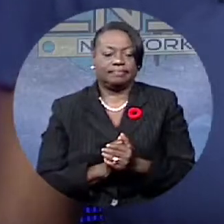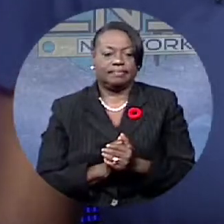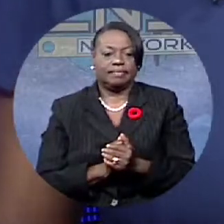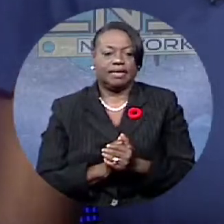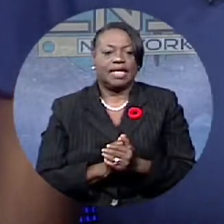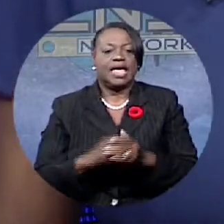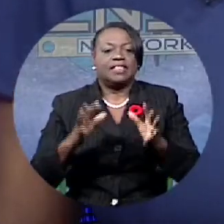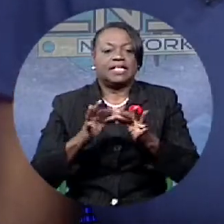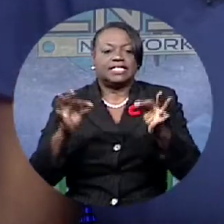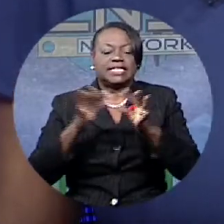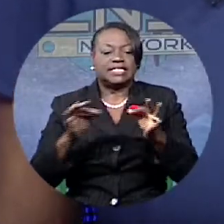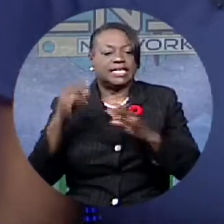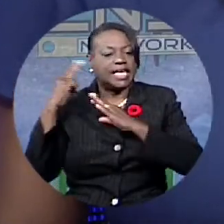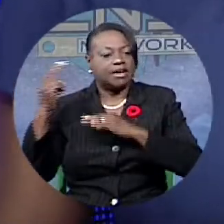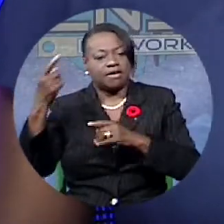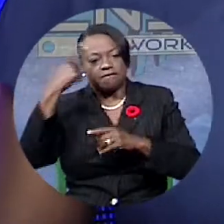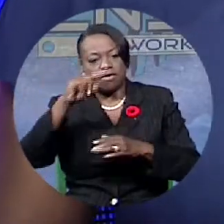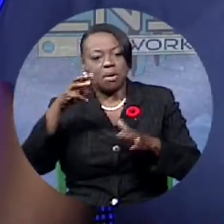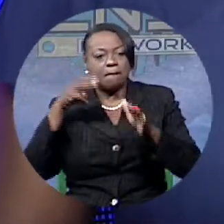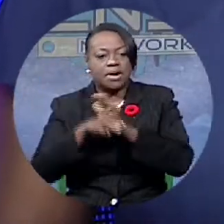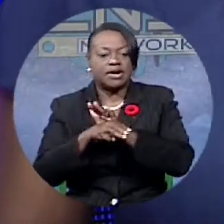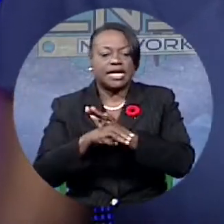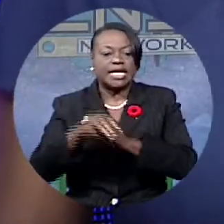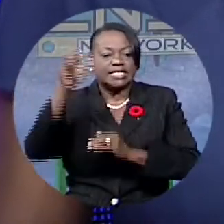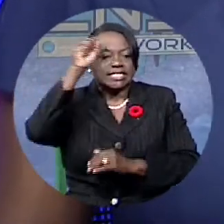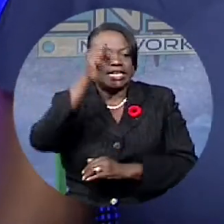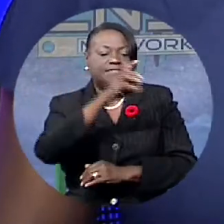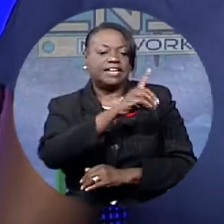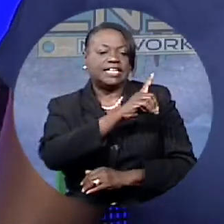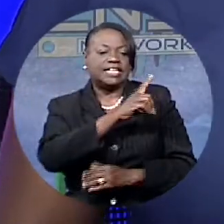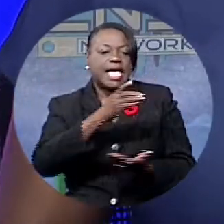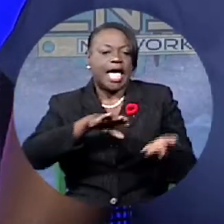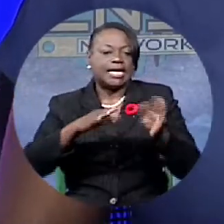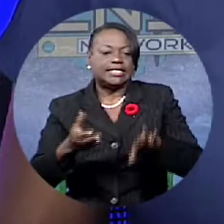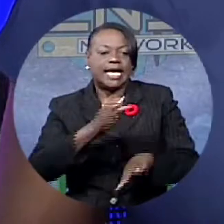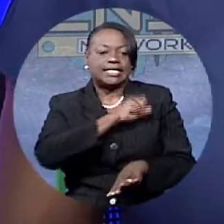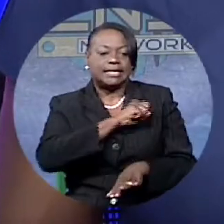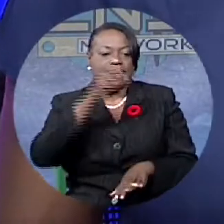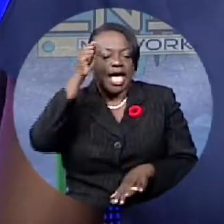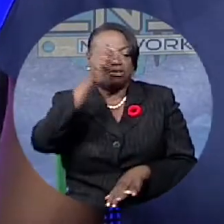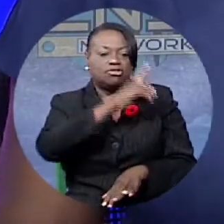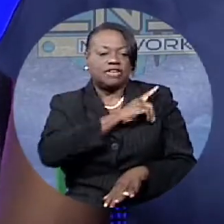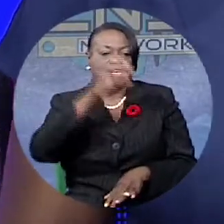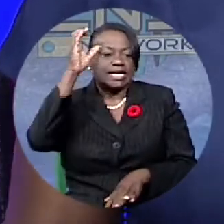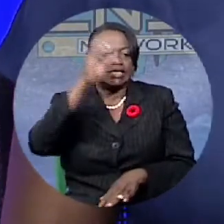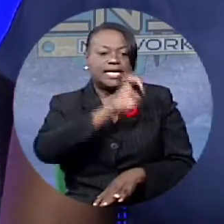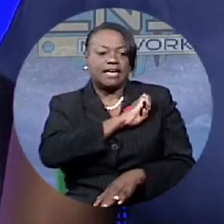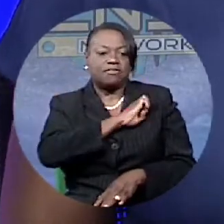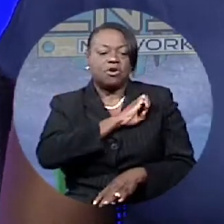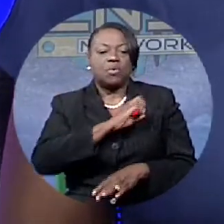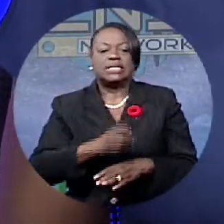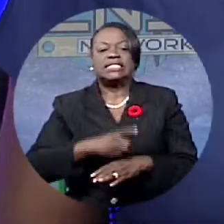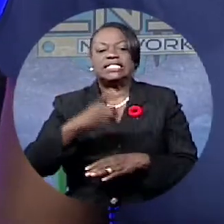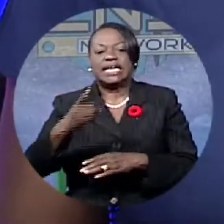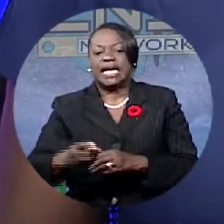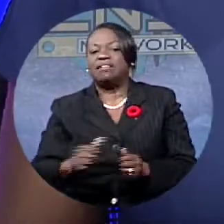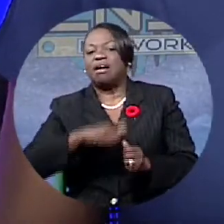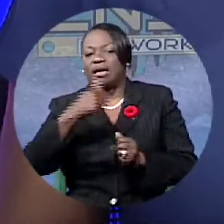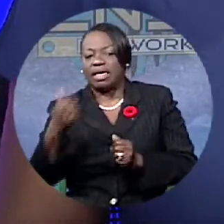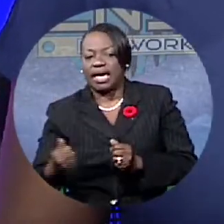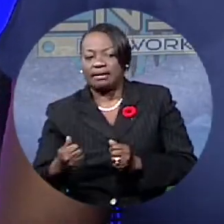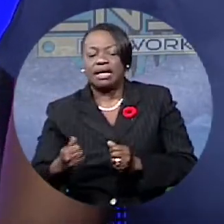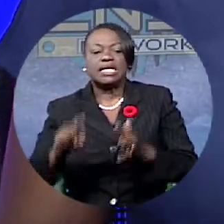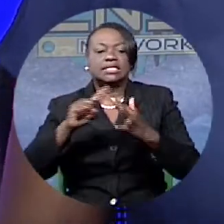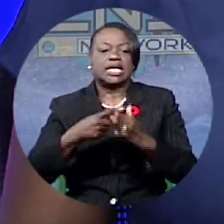The sentencing hearing for convicted murderers Stephen Dye Stubbs, Andrew Davis, and Clinton Evans has been delayed yet again. It picks up